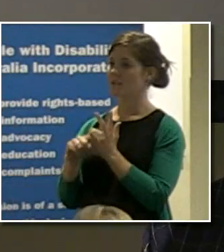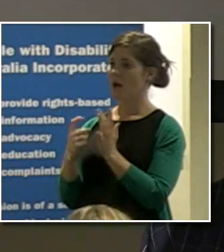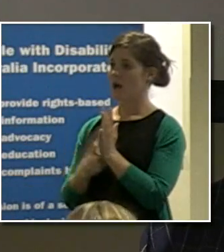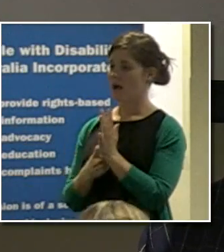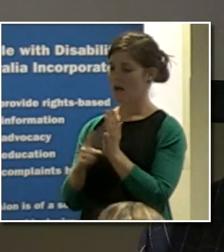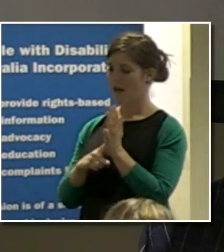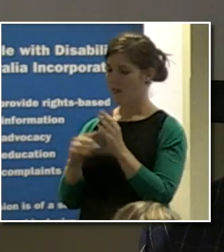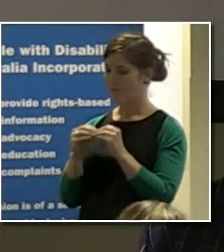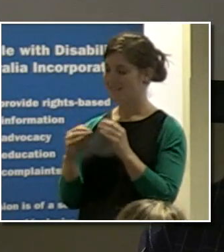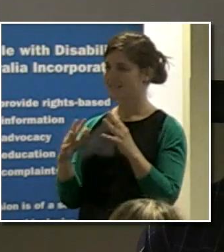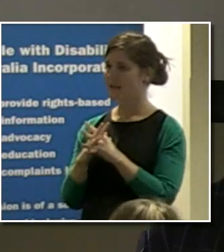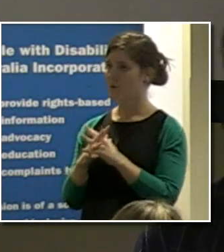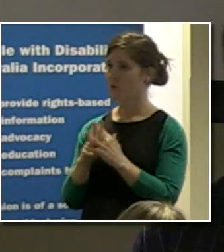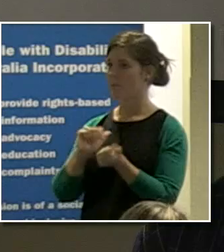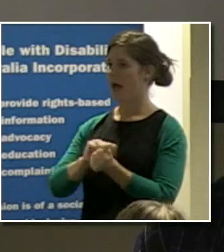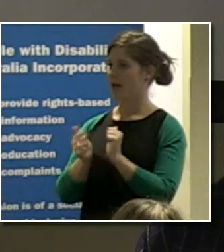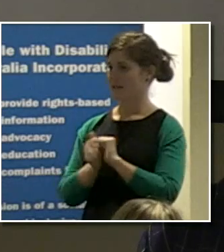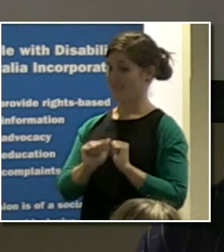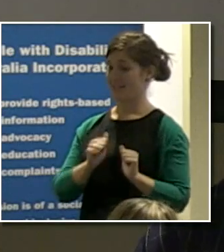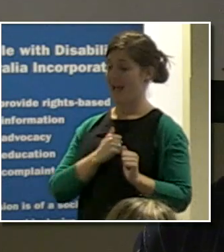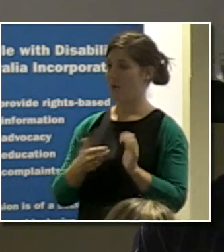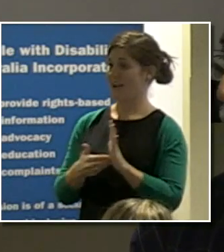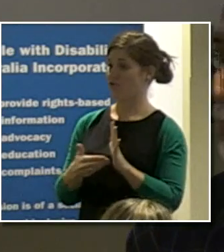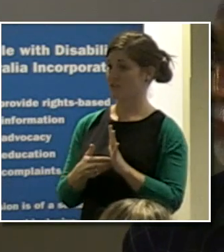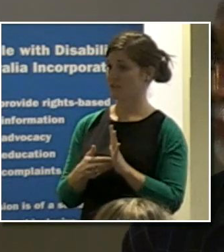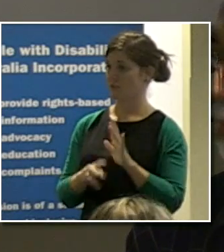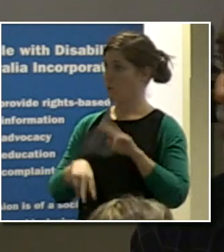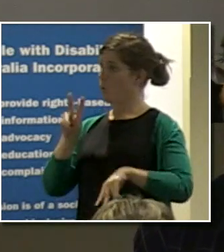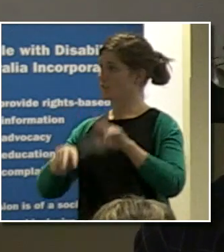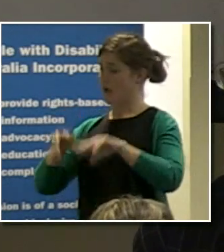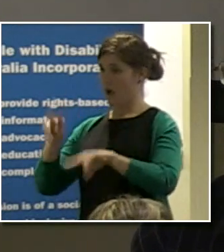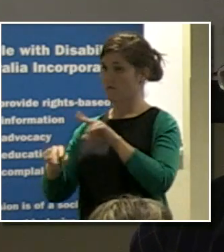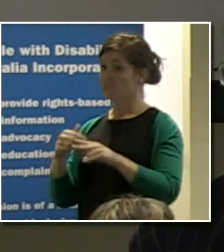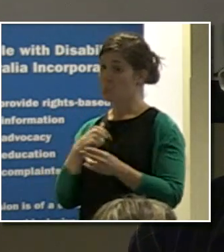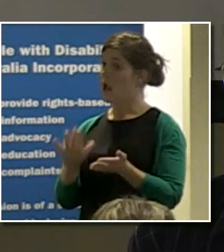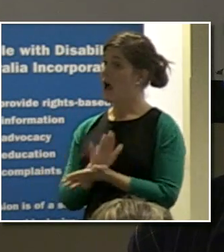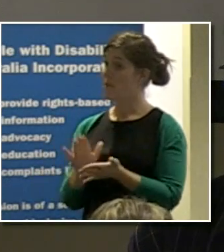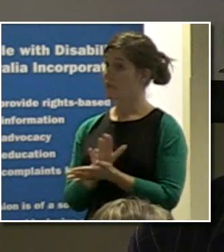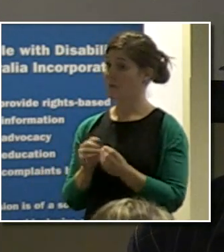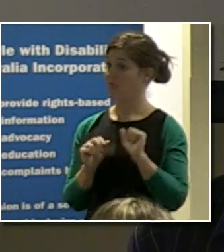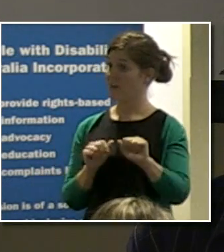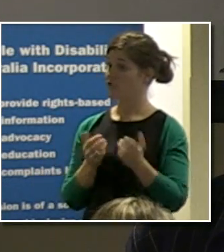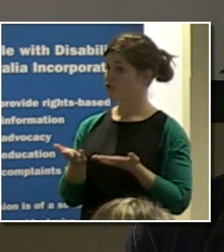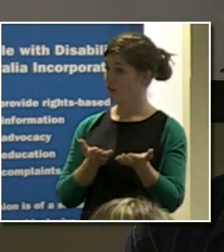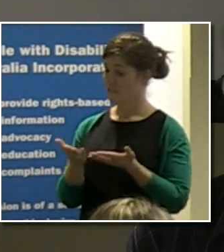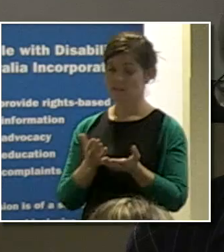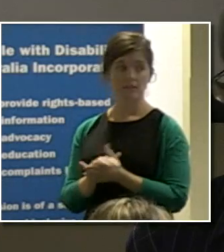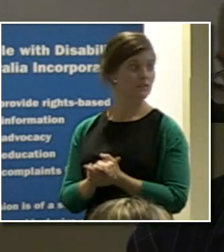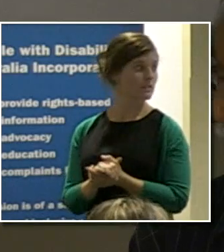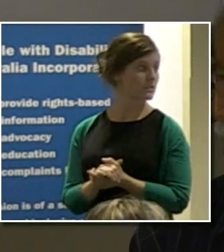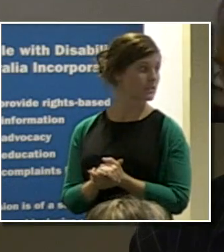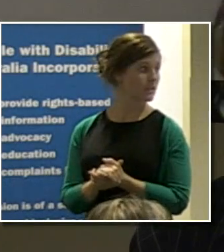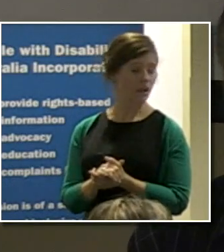LBW and Partners are our current auditor. We're pretty happy with the services that they provide. I have to say they're